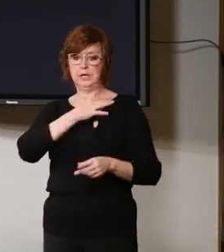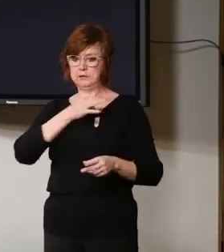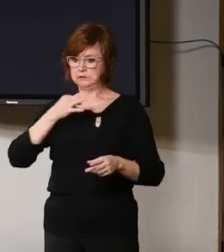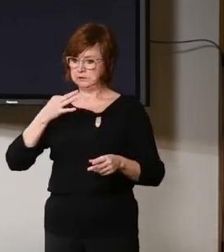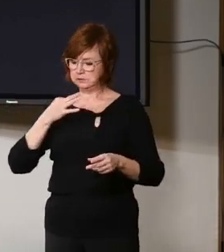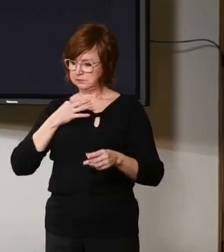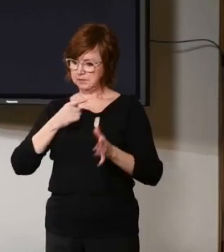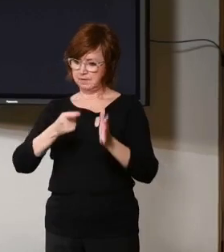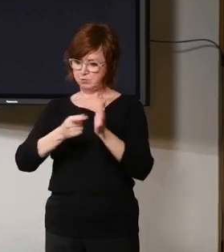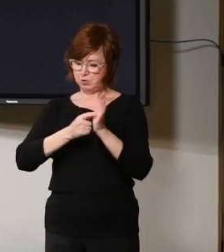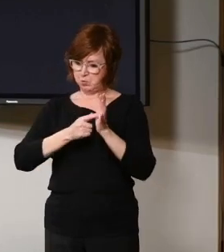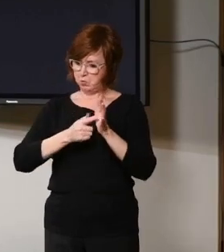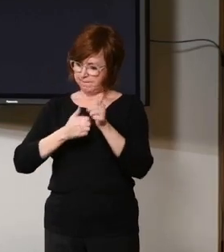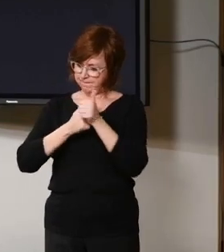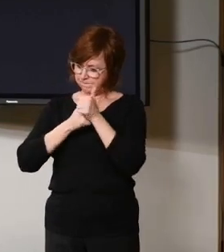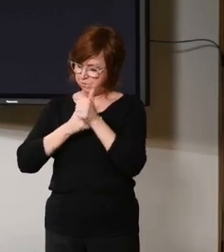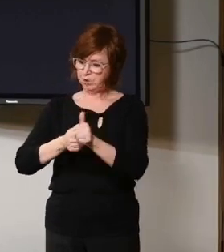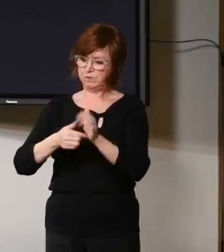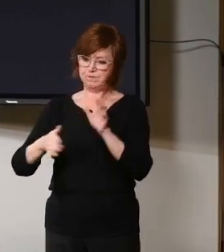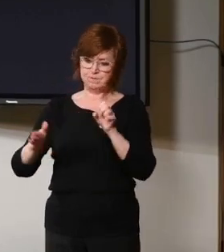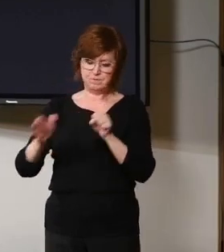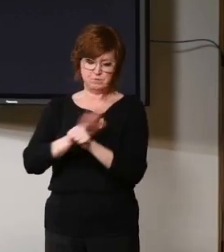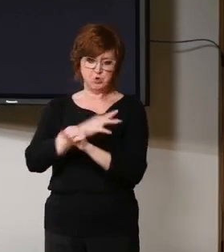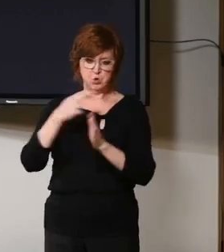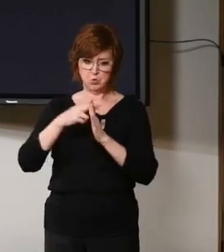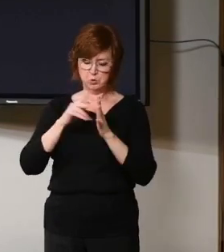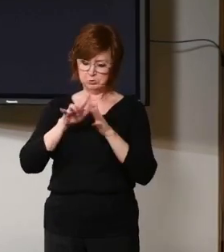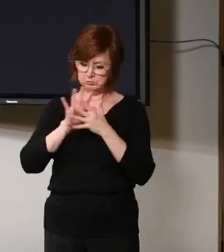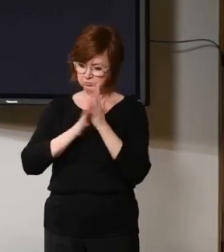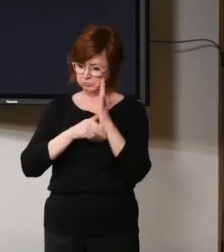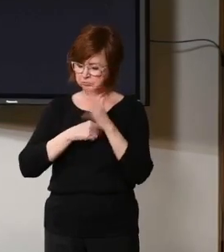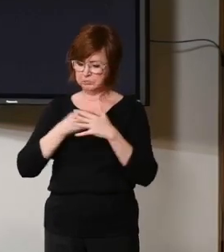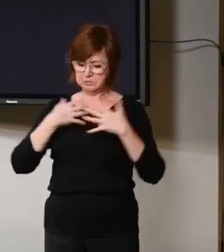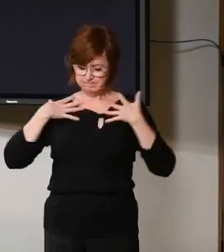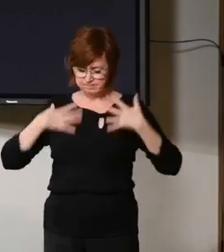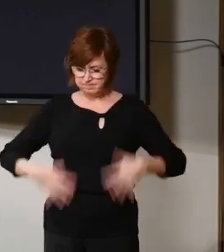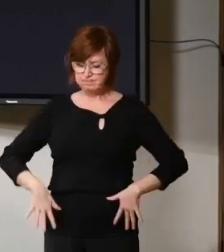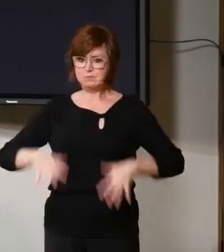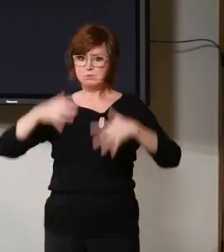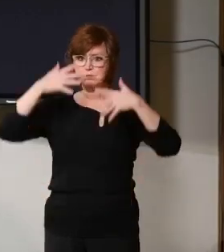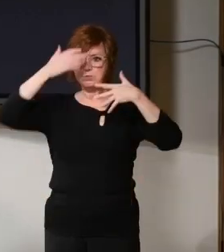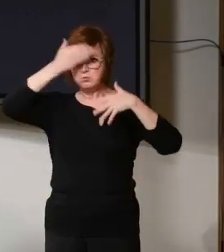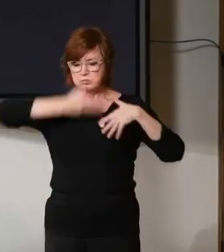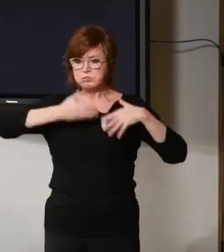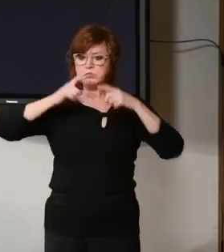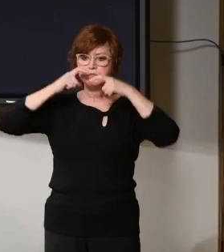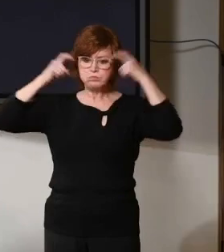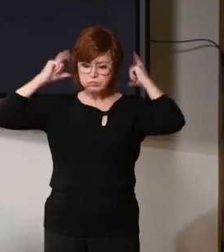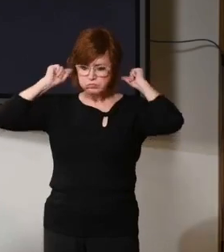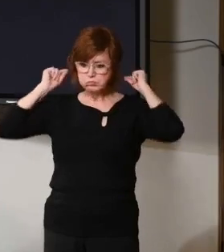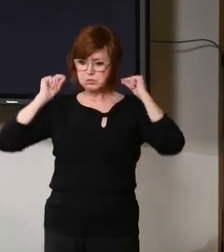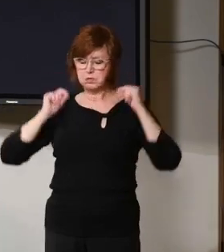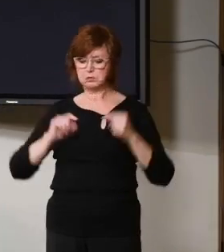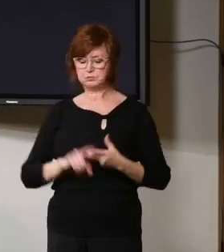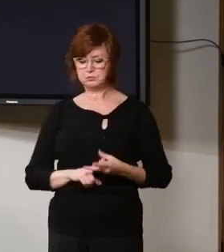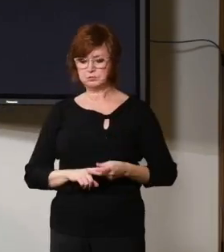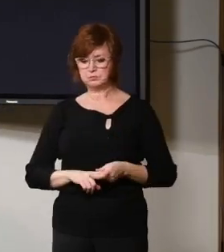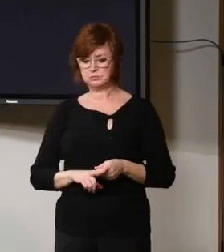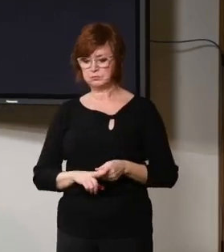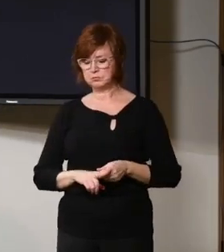the guidelines. If their staff are involved with an aerosol generating medical procedure, then that's when they would use